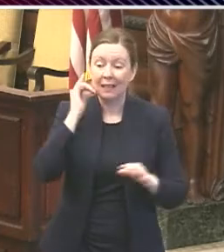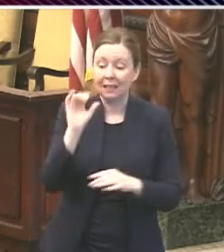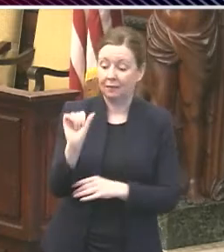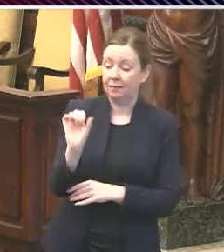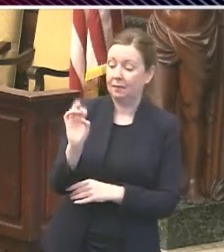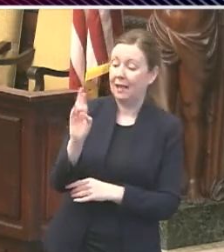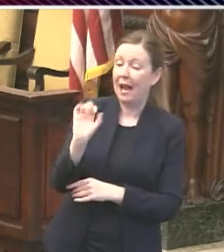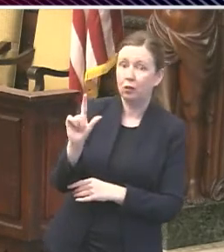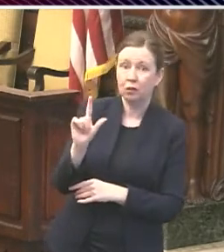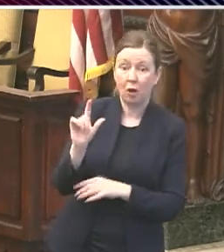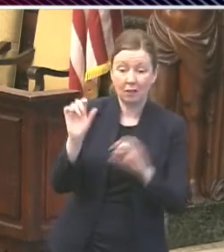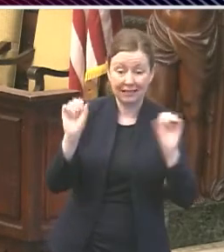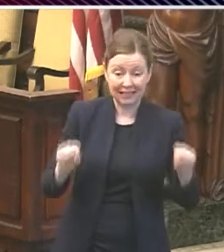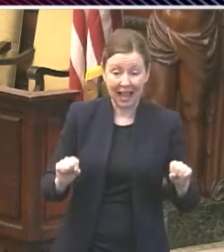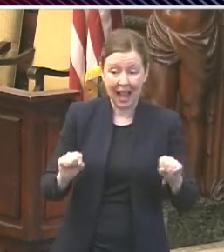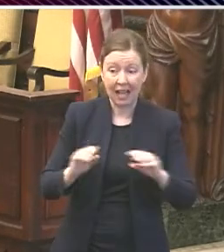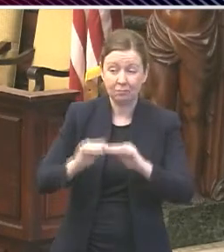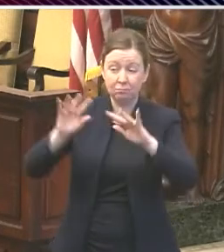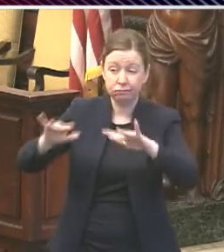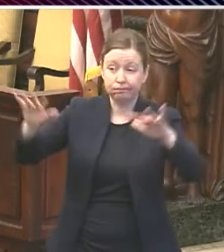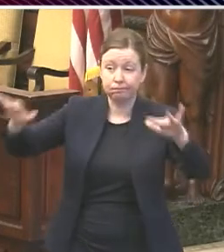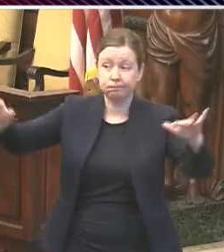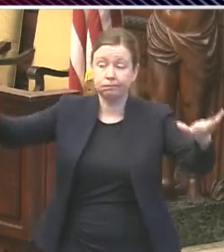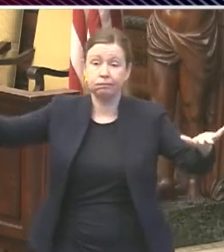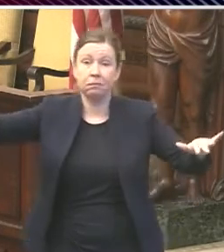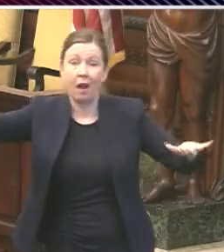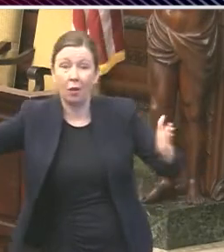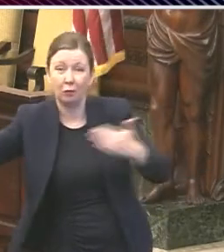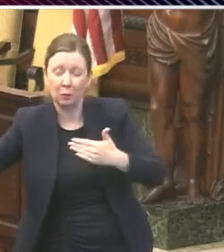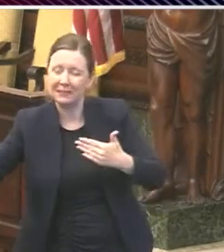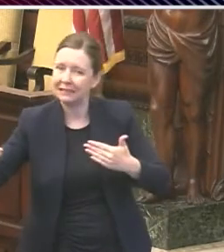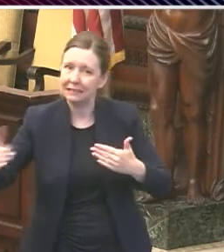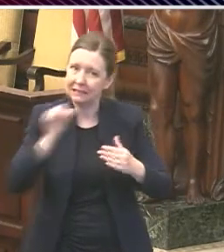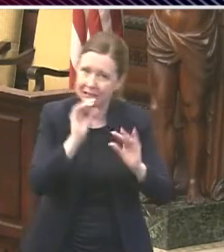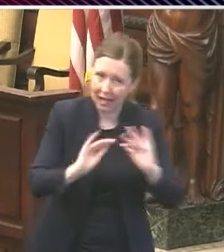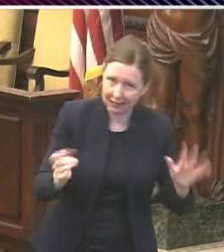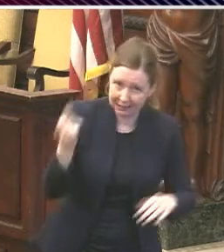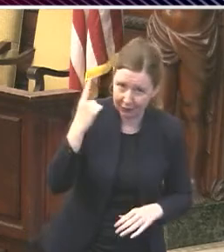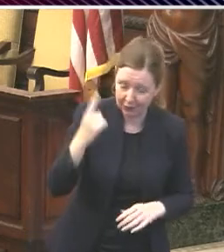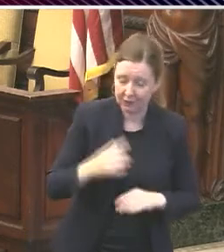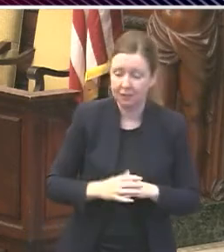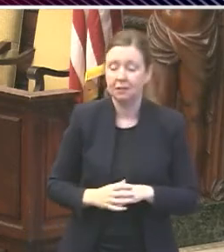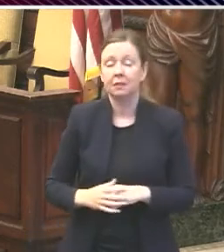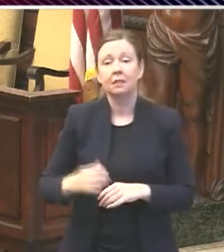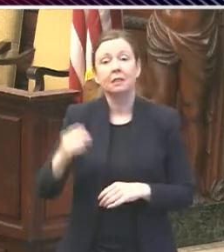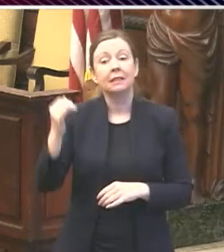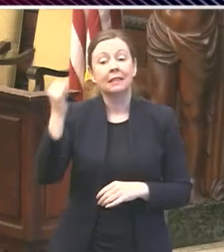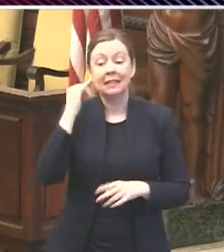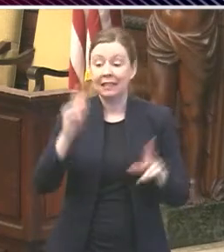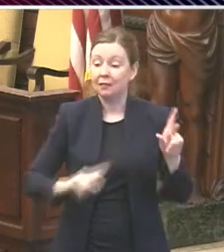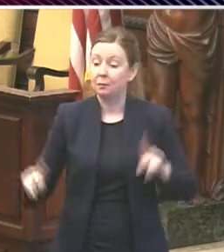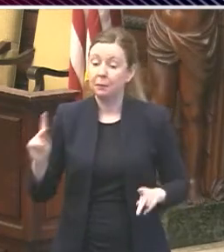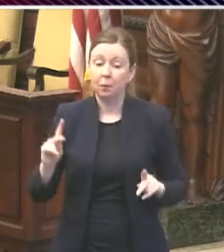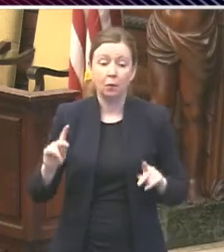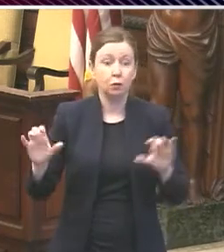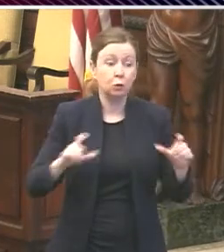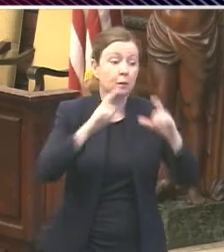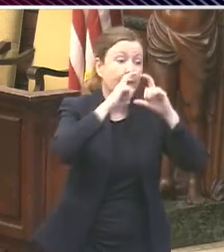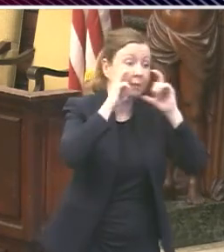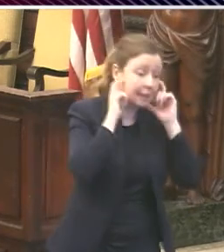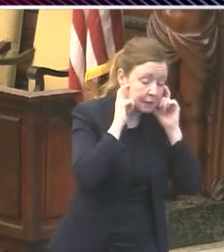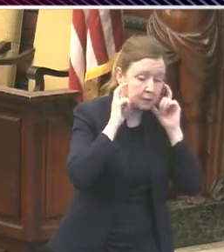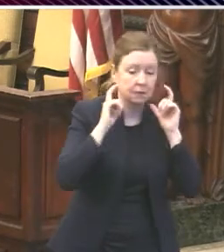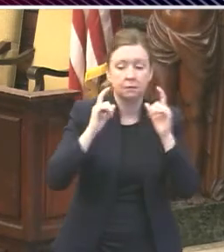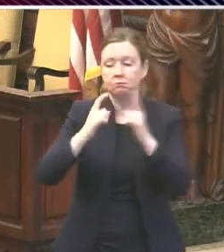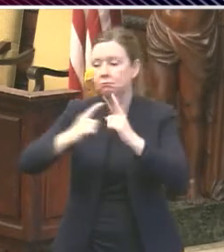can sometimes cause spread. And it's unclear, especially if people take these other precautions, if people are wearing